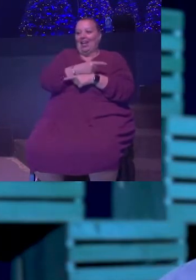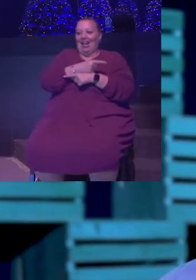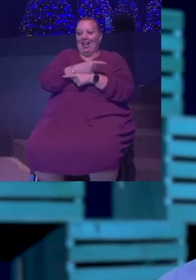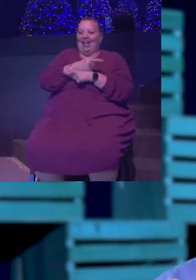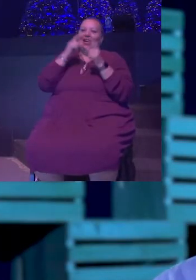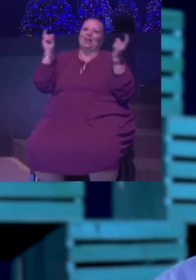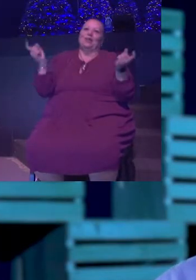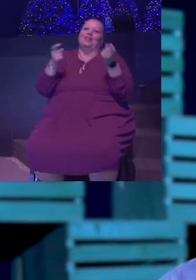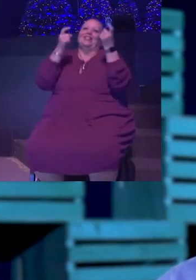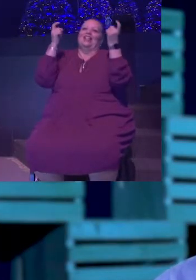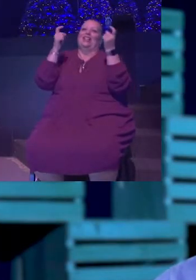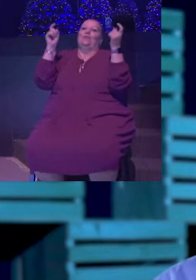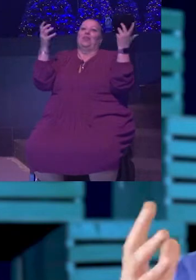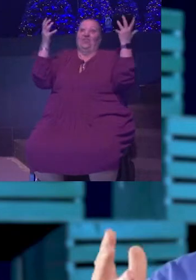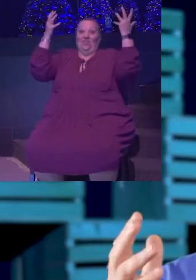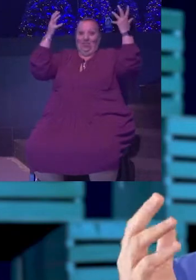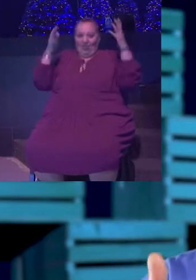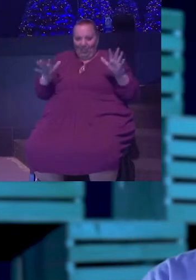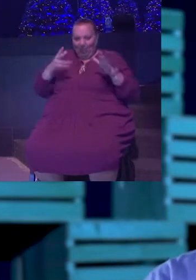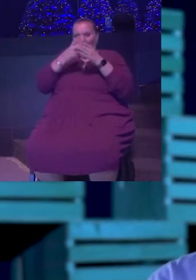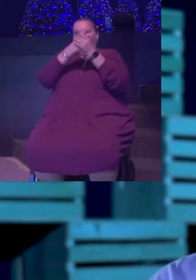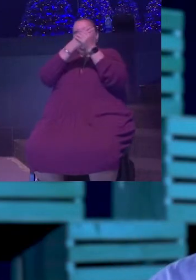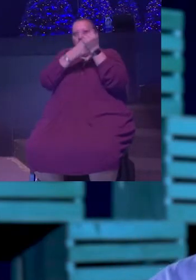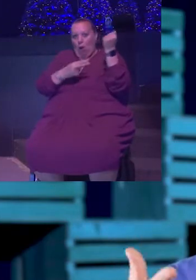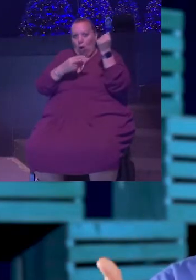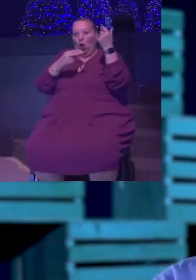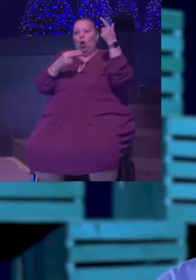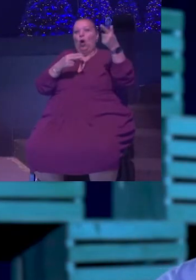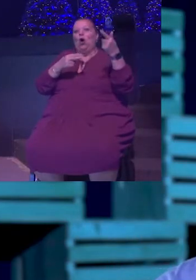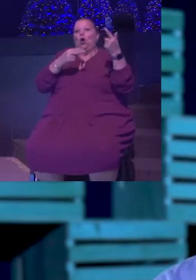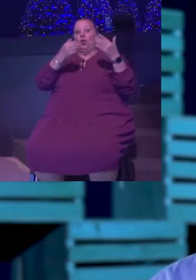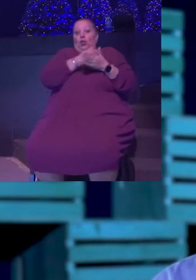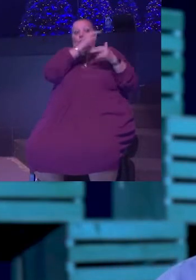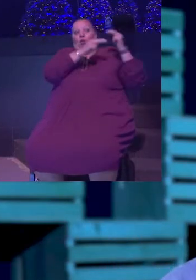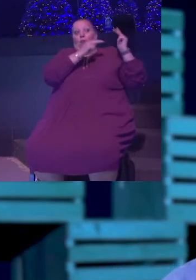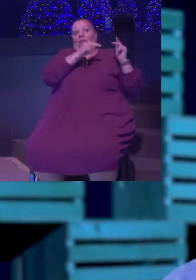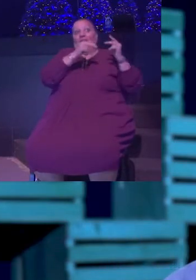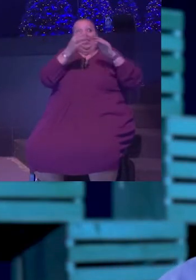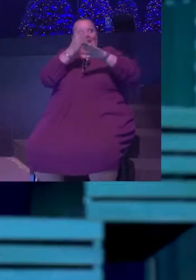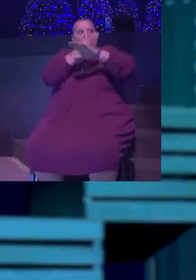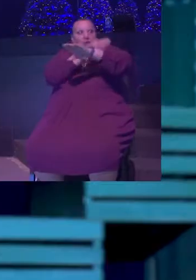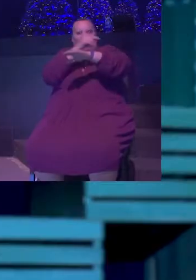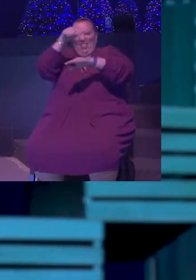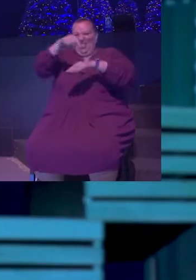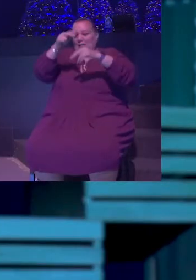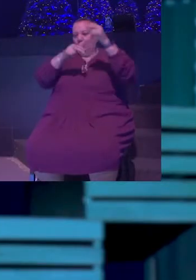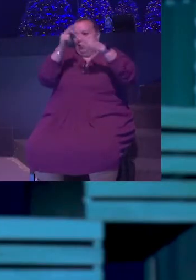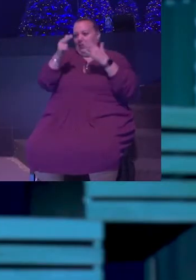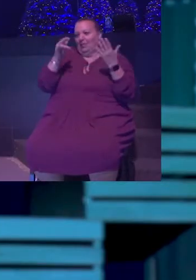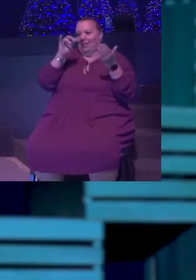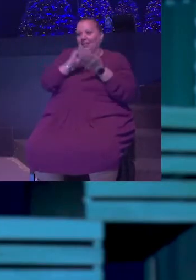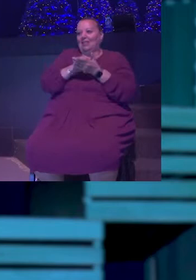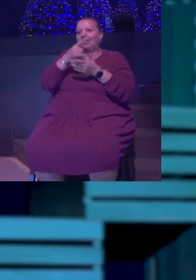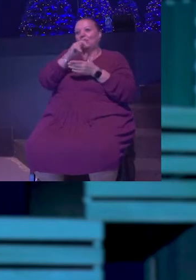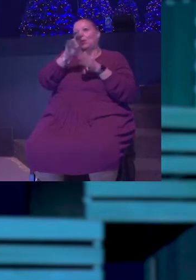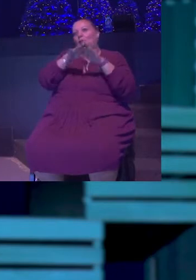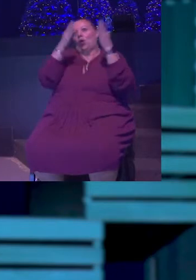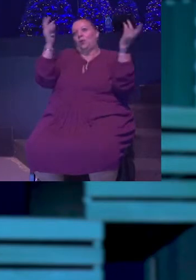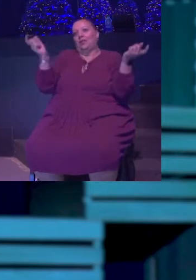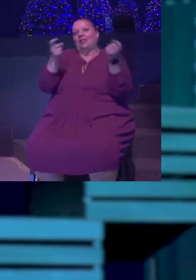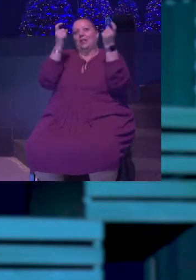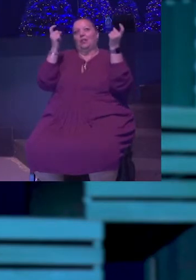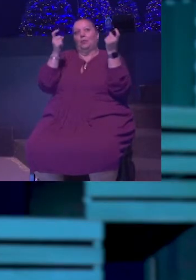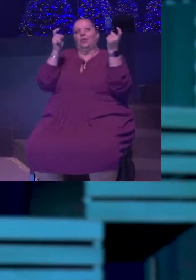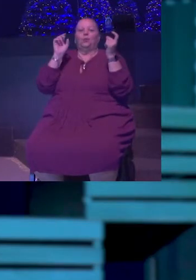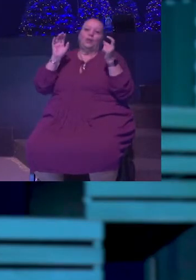we'll celebrate the completion of both our Next Gen building and the renovation of our existing building. This grand opening celebration will